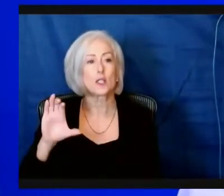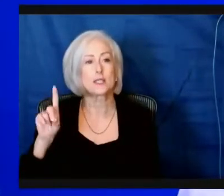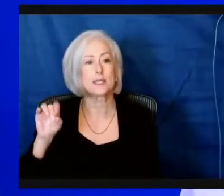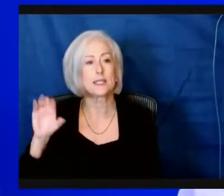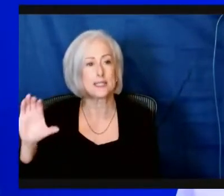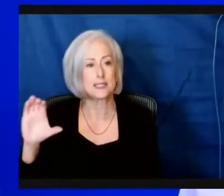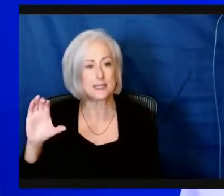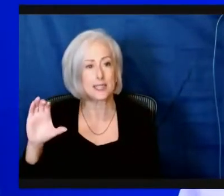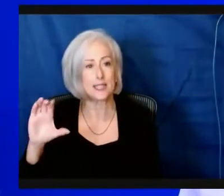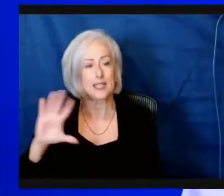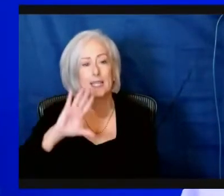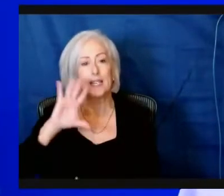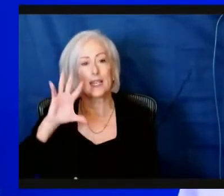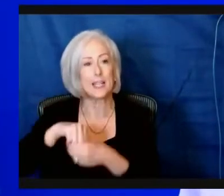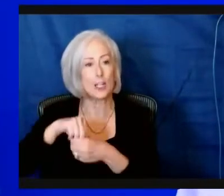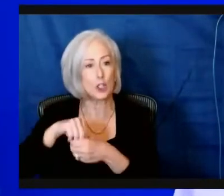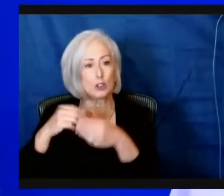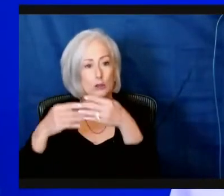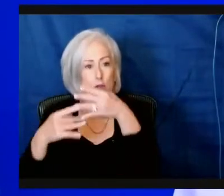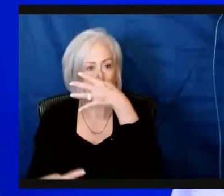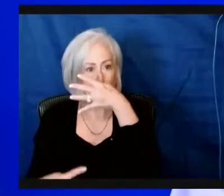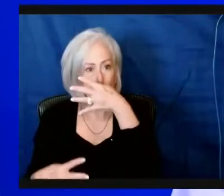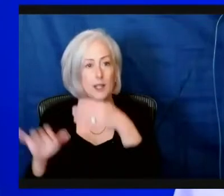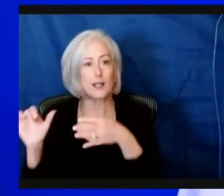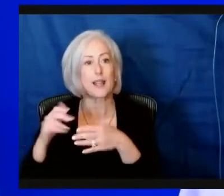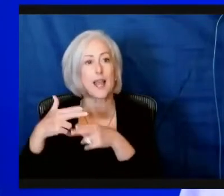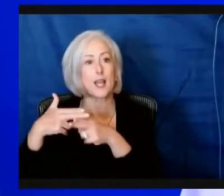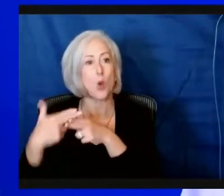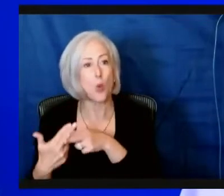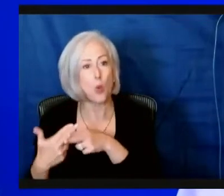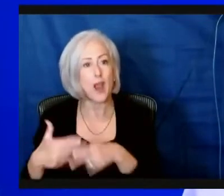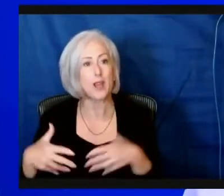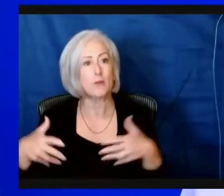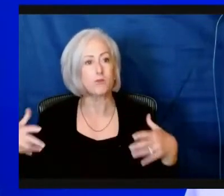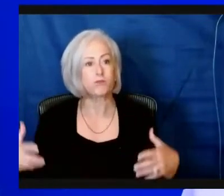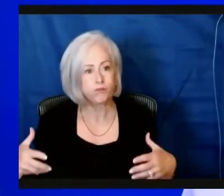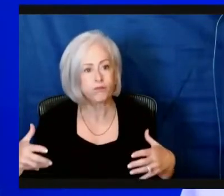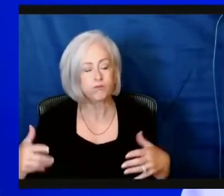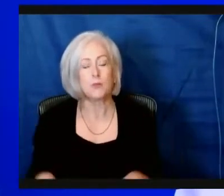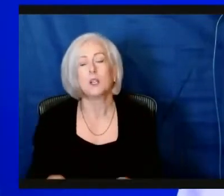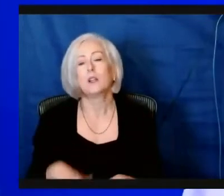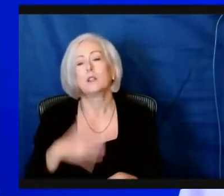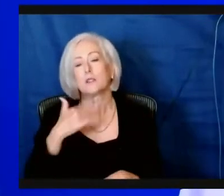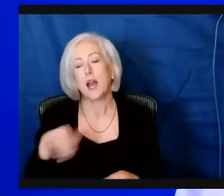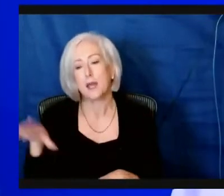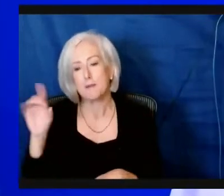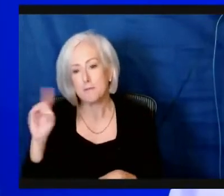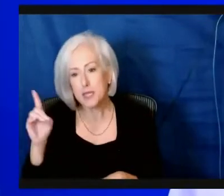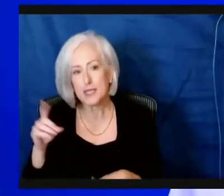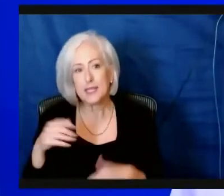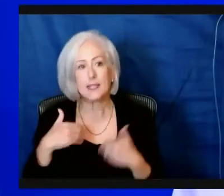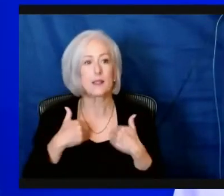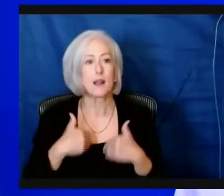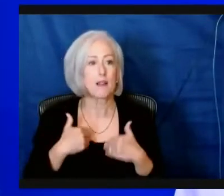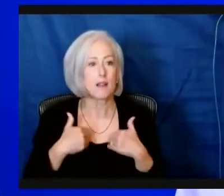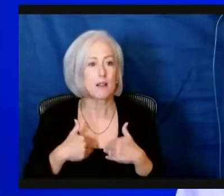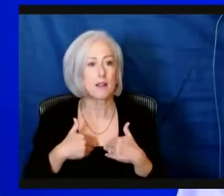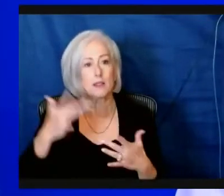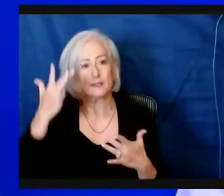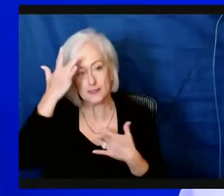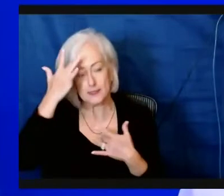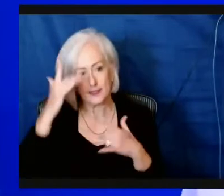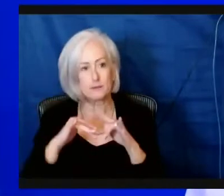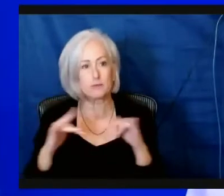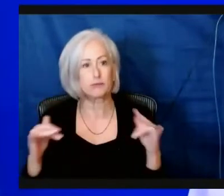there, such as weight, diabetes, heart disease, lung disease, just a bunch of chronic conditions. So, but overall, yeah,